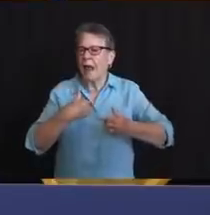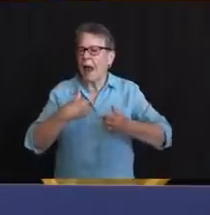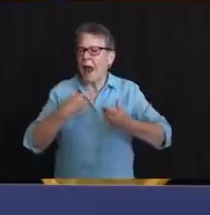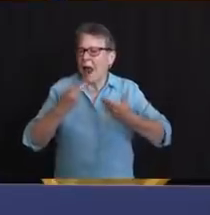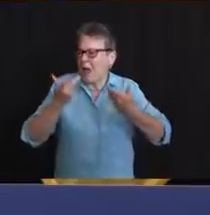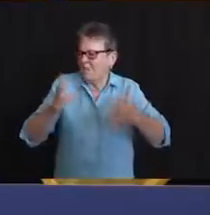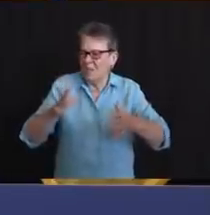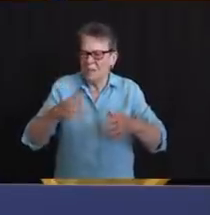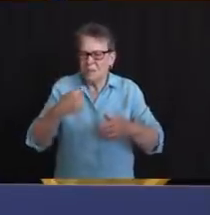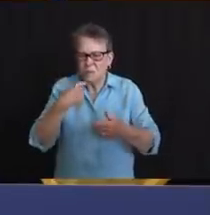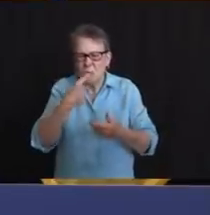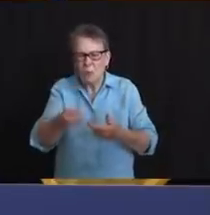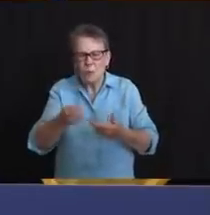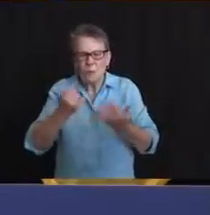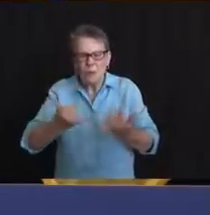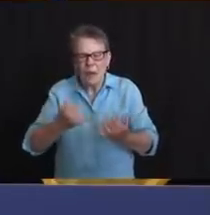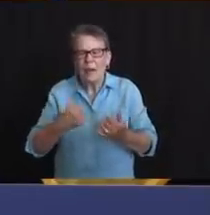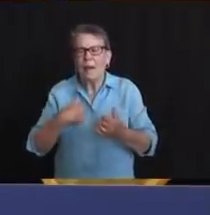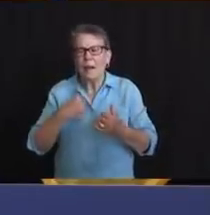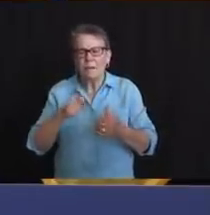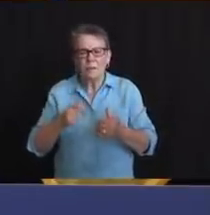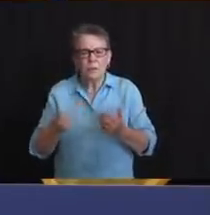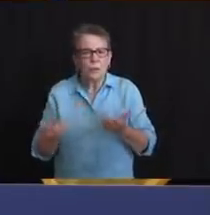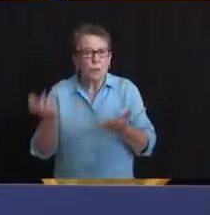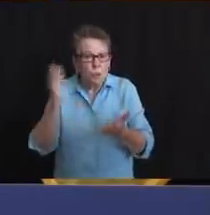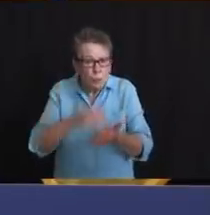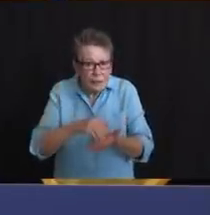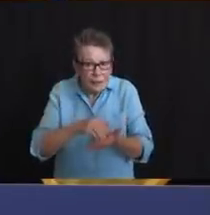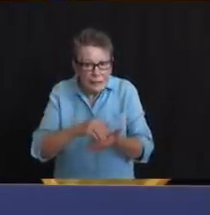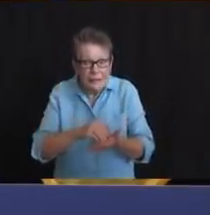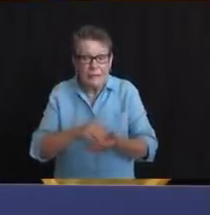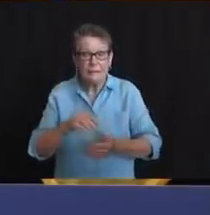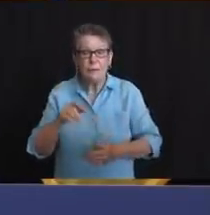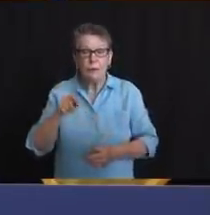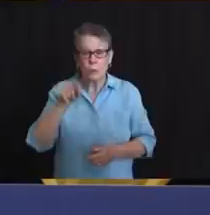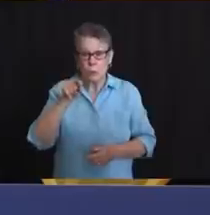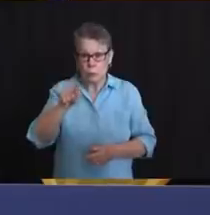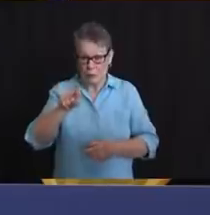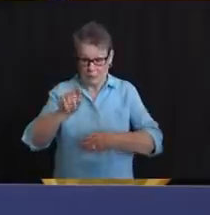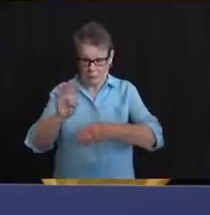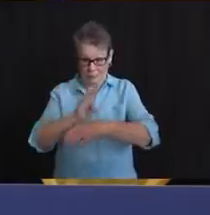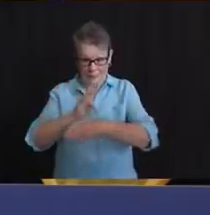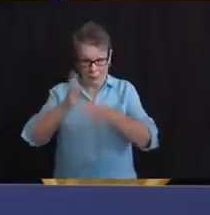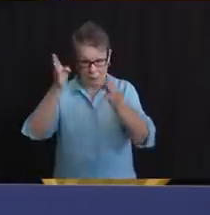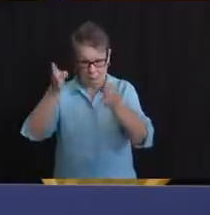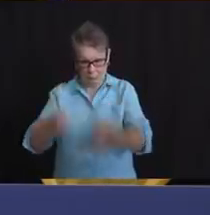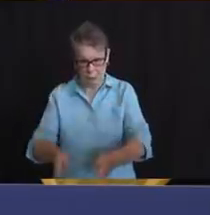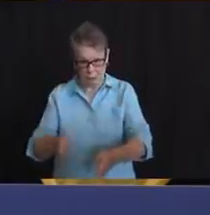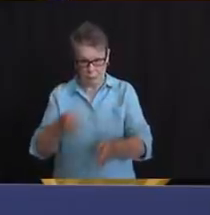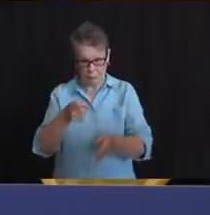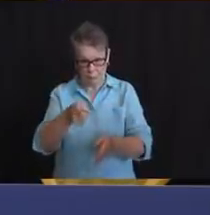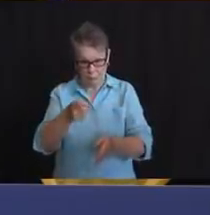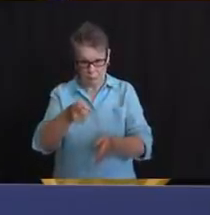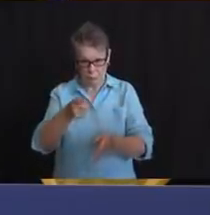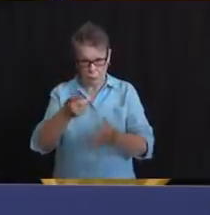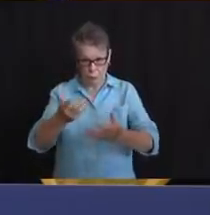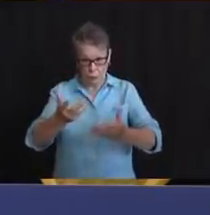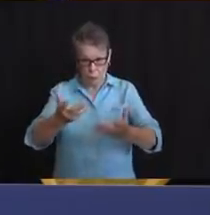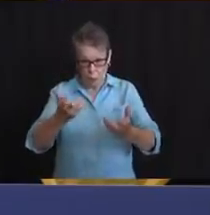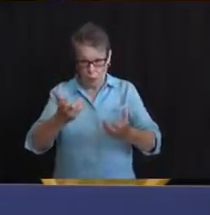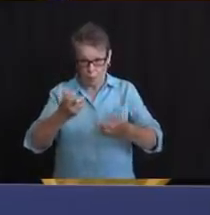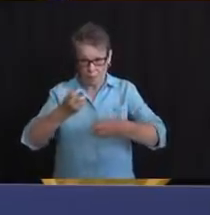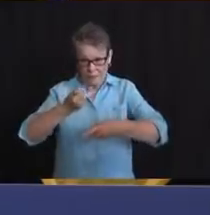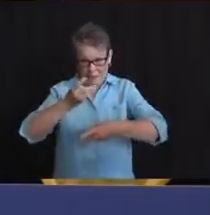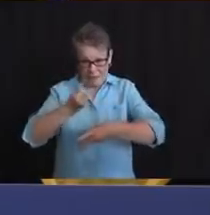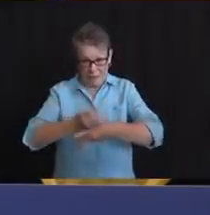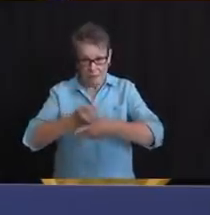reiterate. If you are a business and you choose to keep a mask requirement in place,